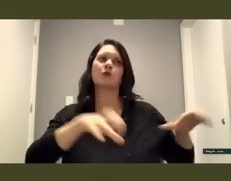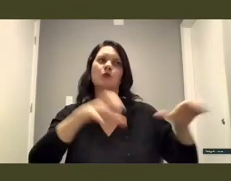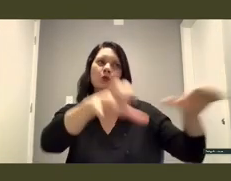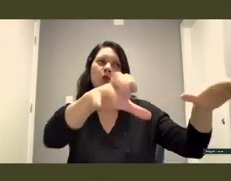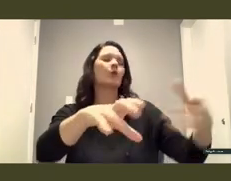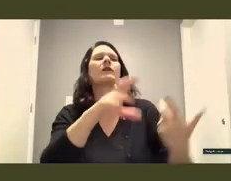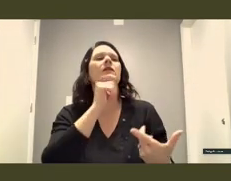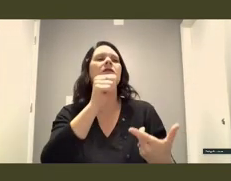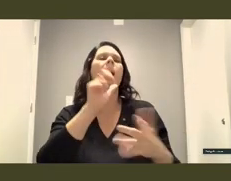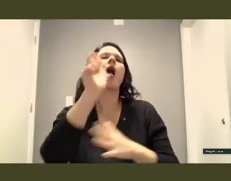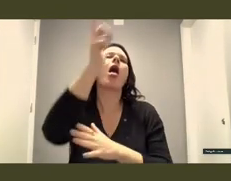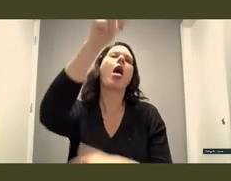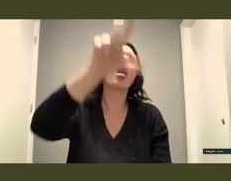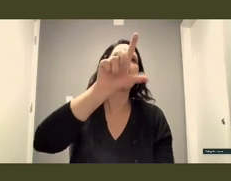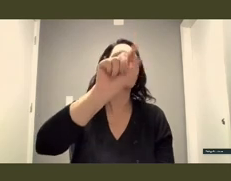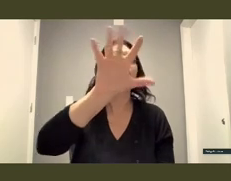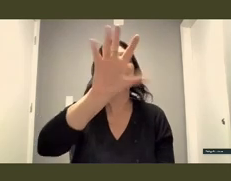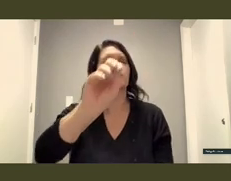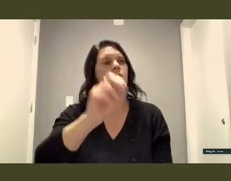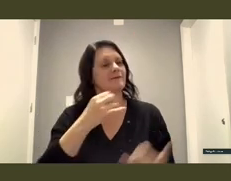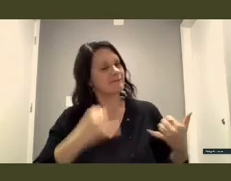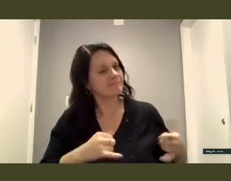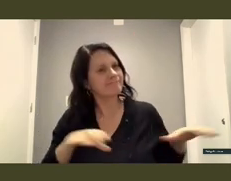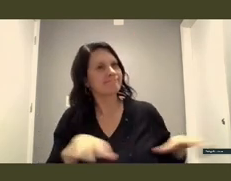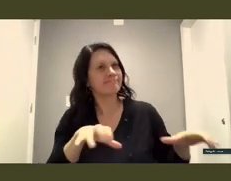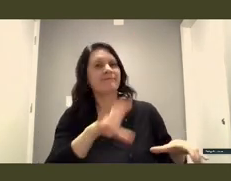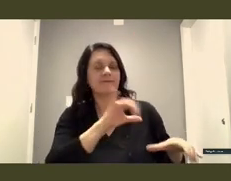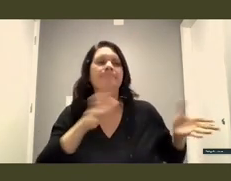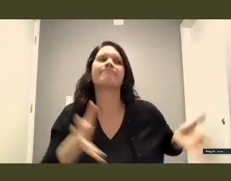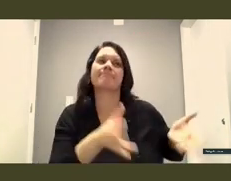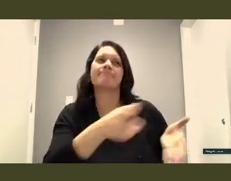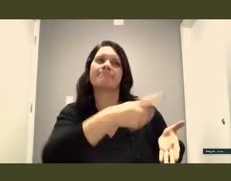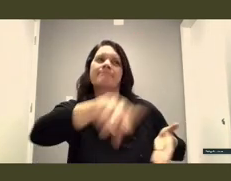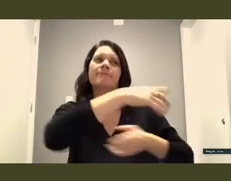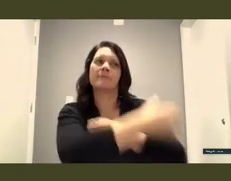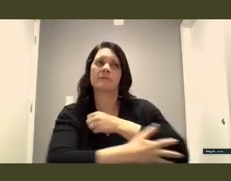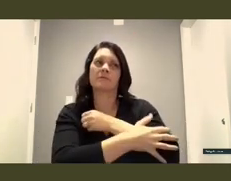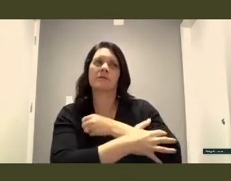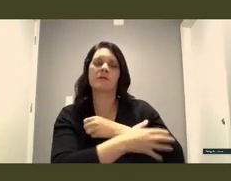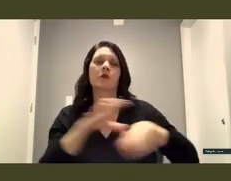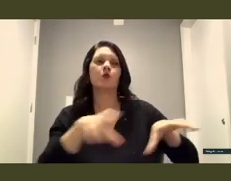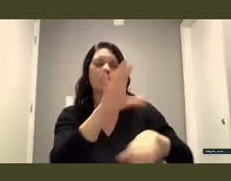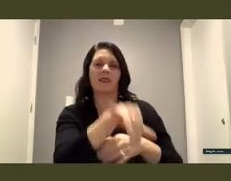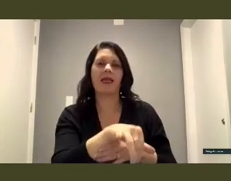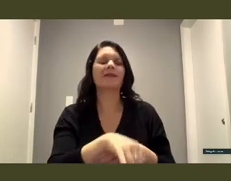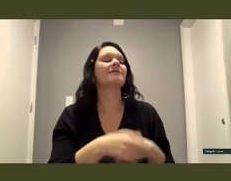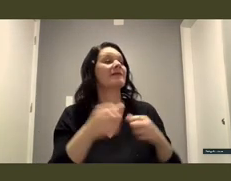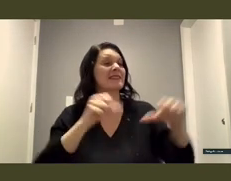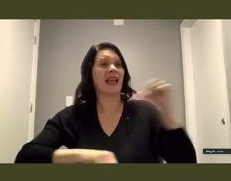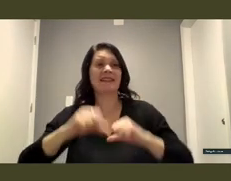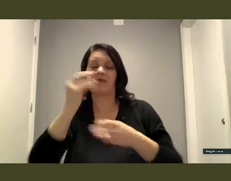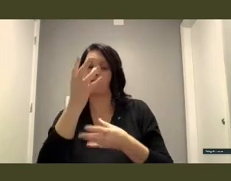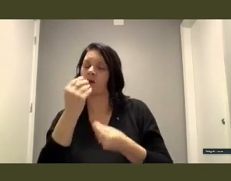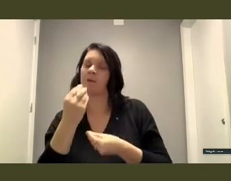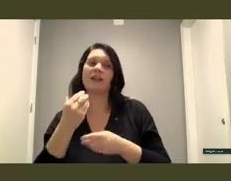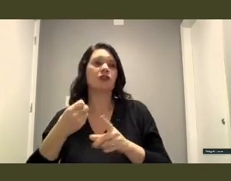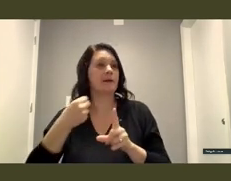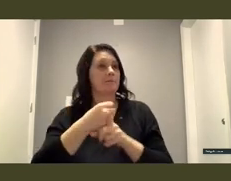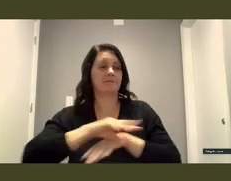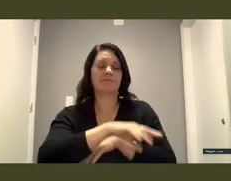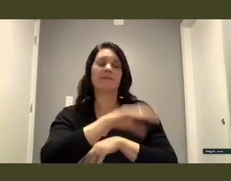think that could be encouraged a lot more. And there are ways that scientific information and others need to work